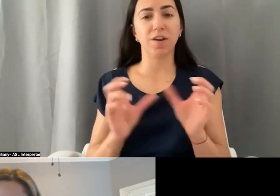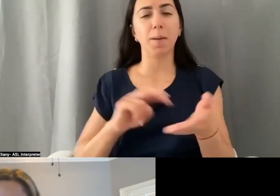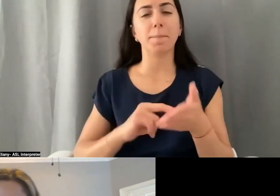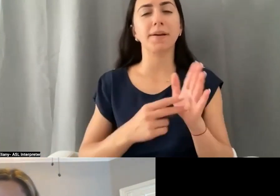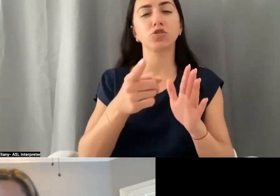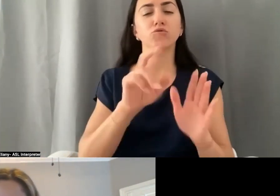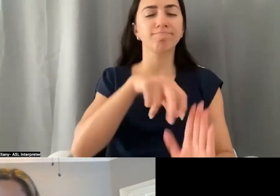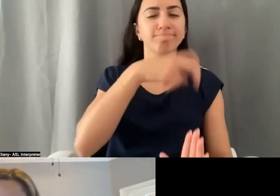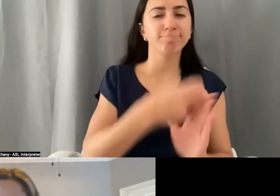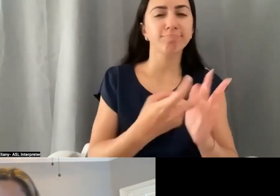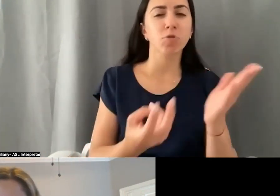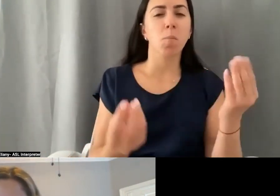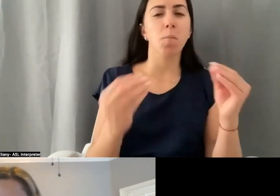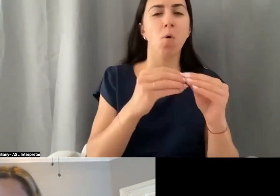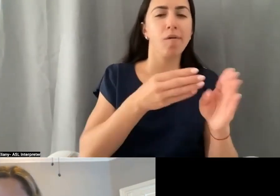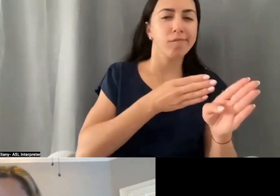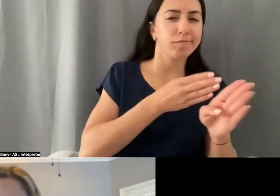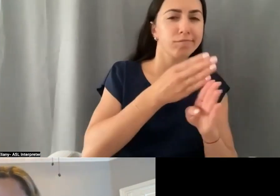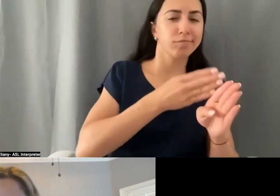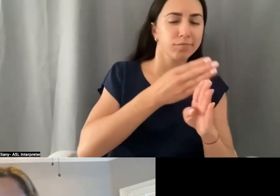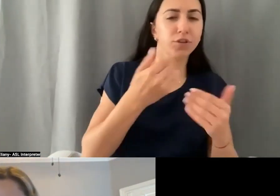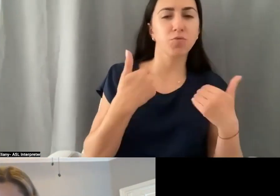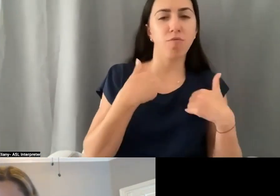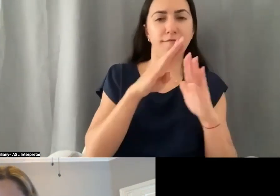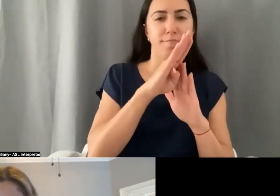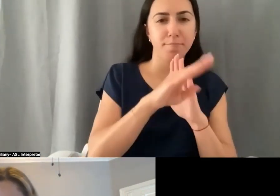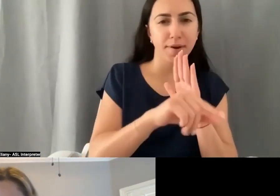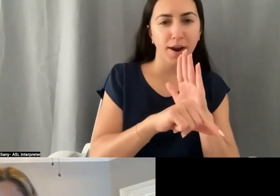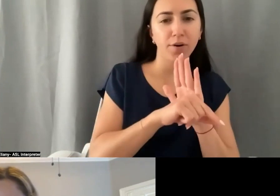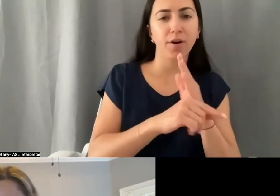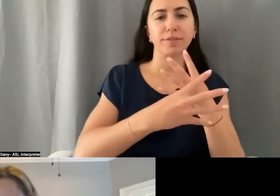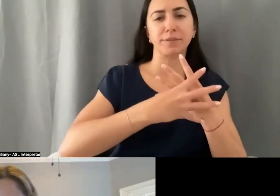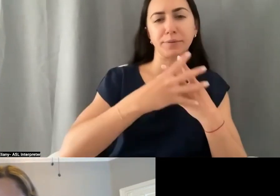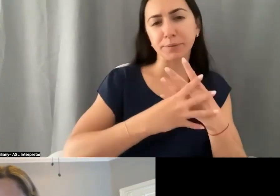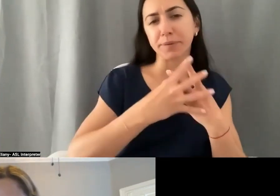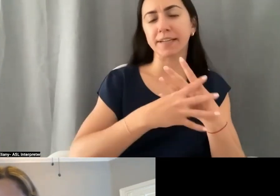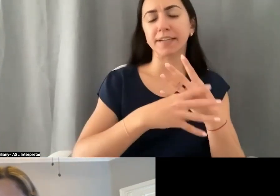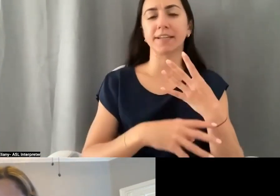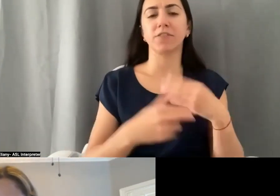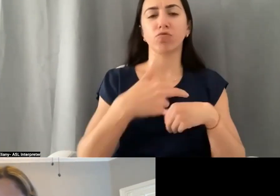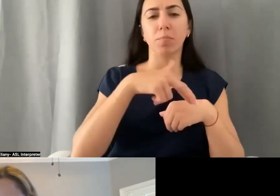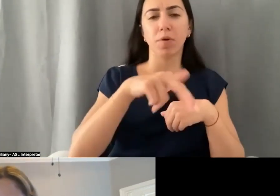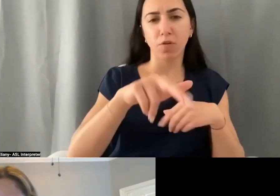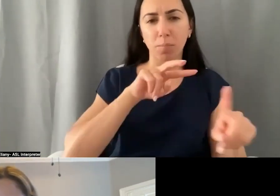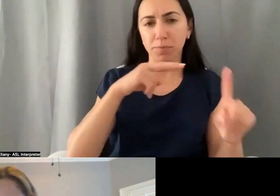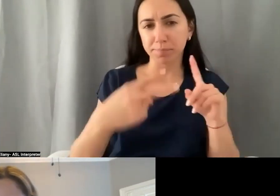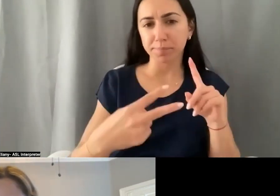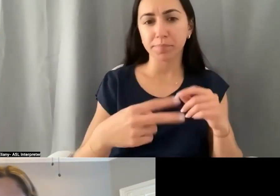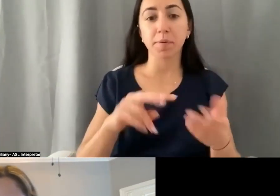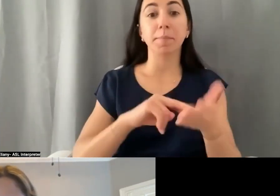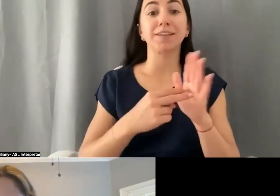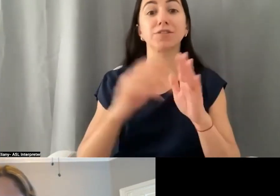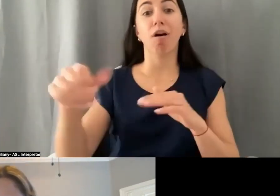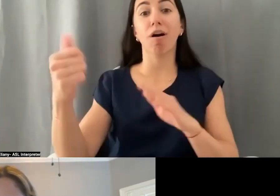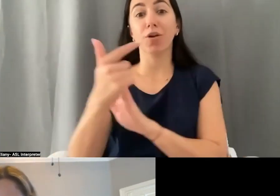of your practice to this area. You've had some background, both screenings from a referral standpoint, meaning other attorneys